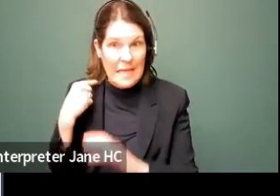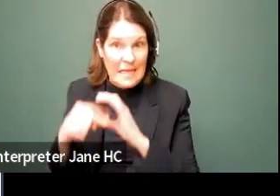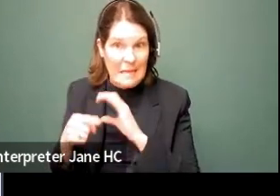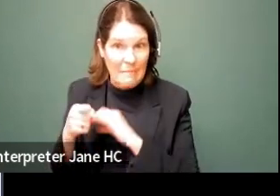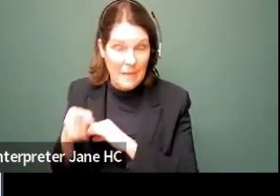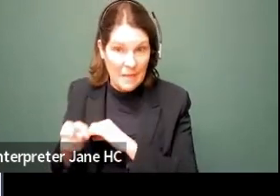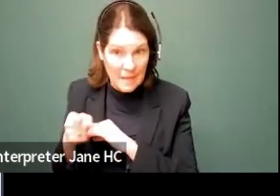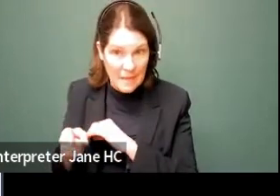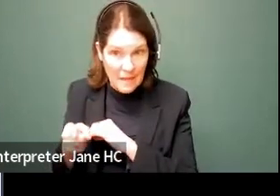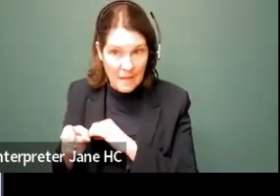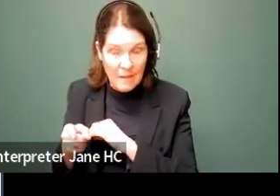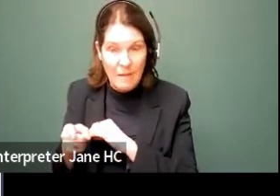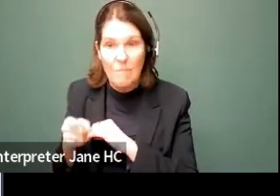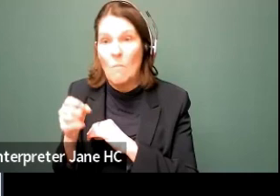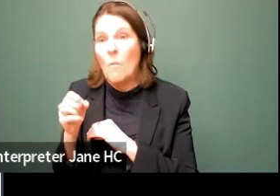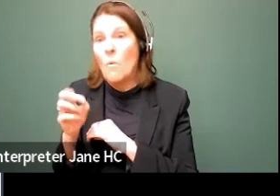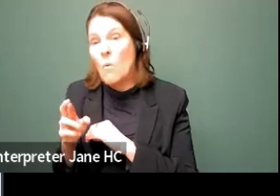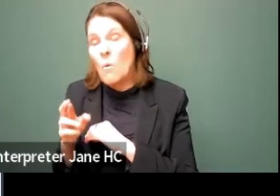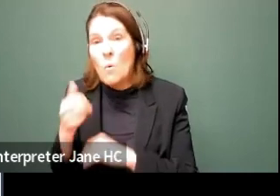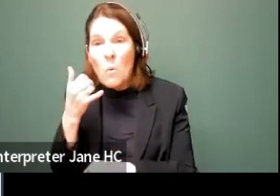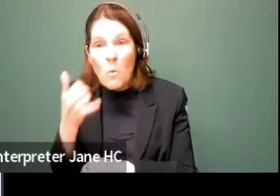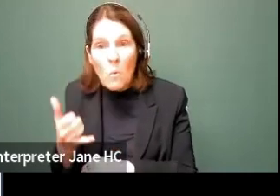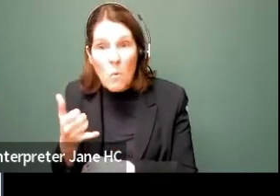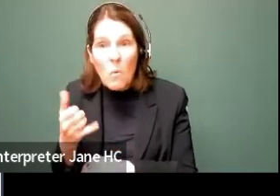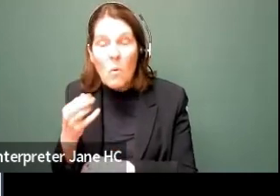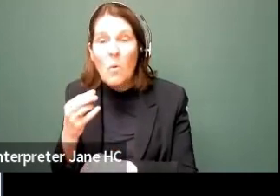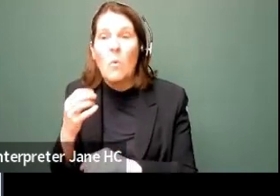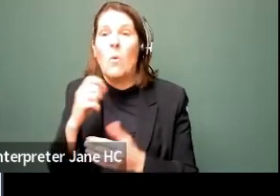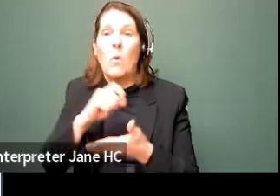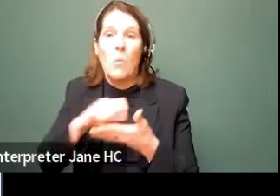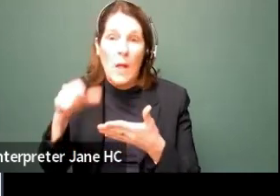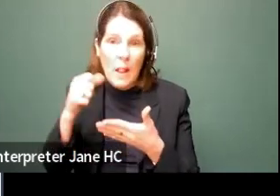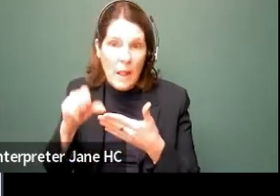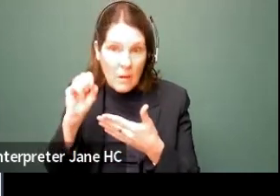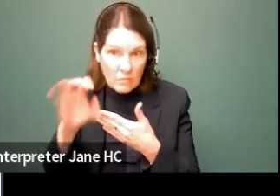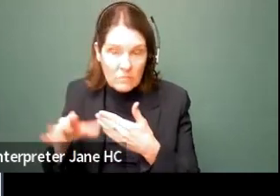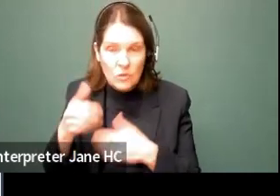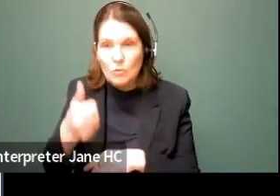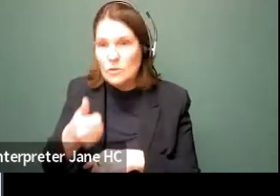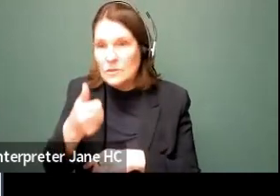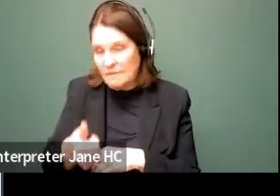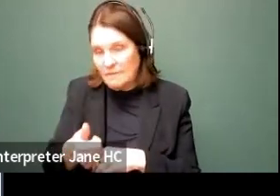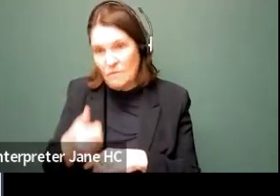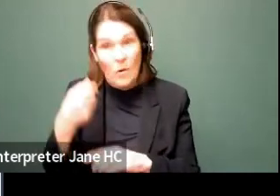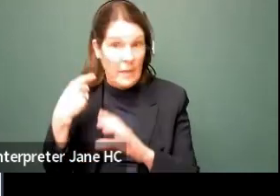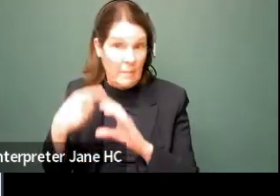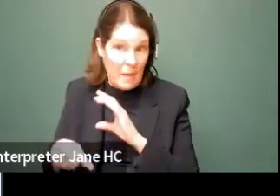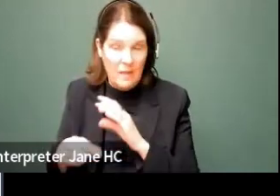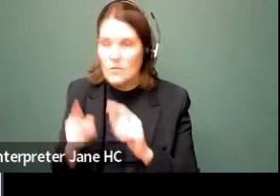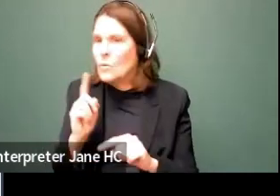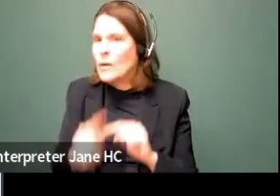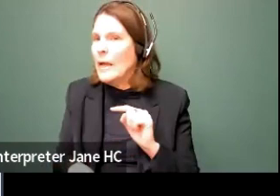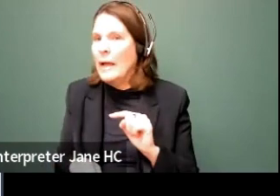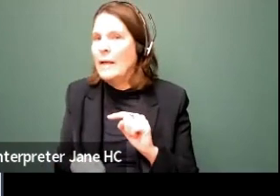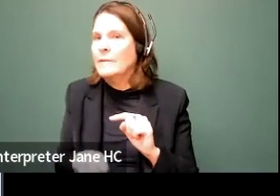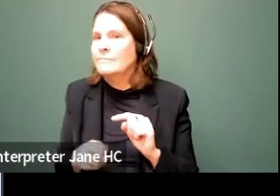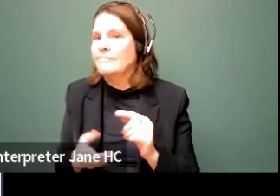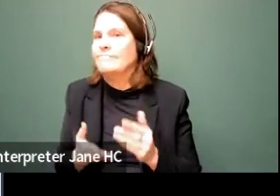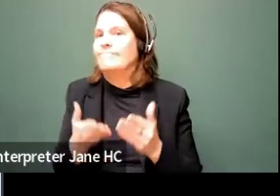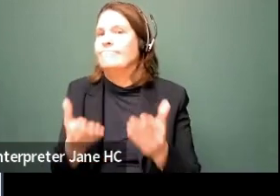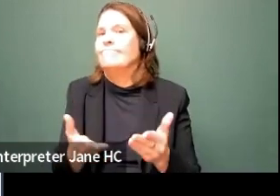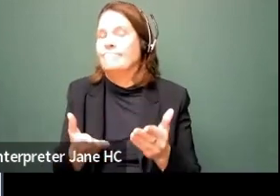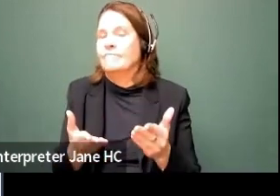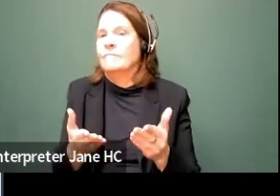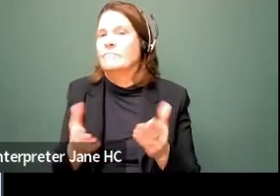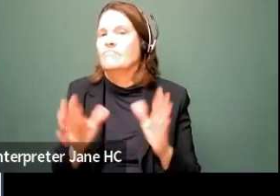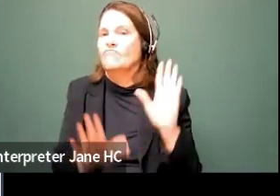them or call them or write to them yourself. You won't be able to do it through this form, but you